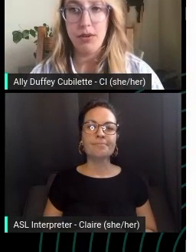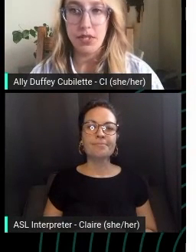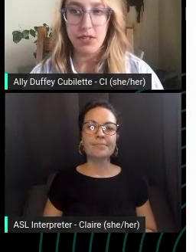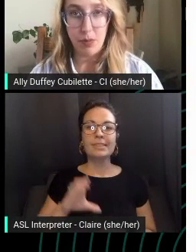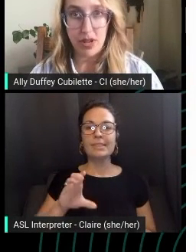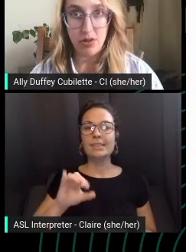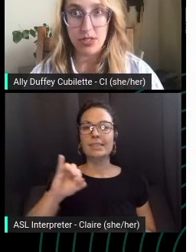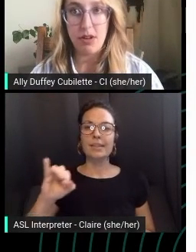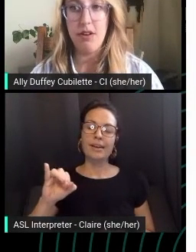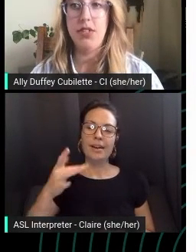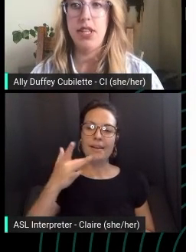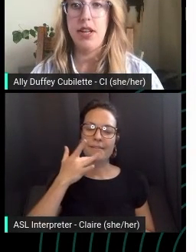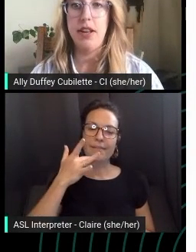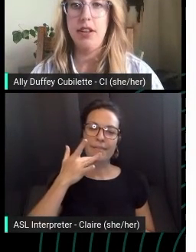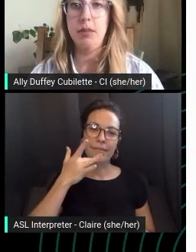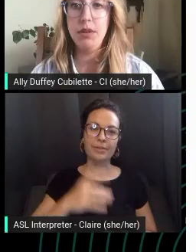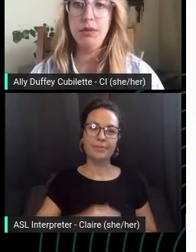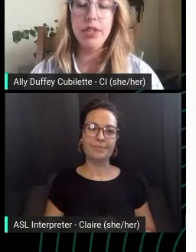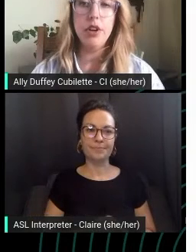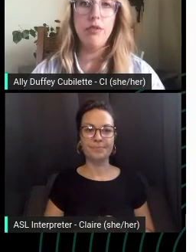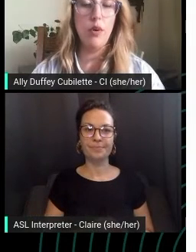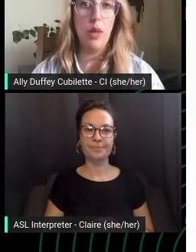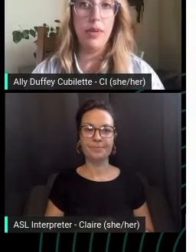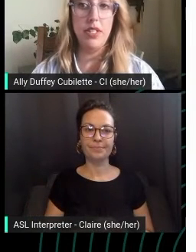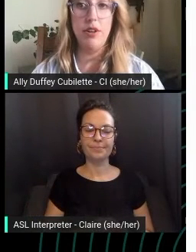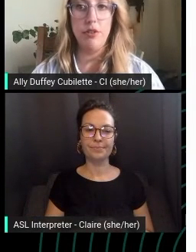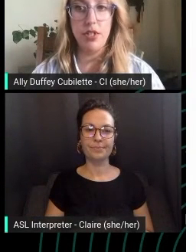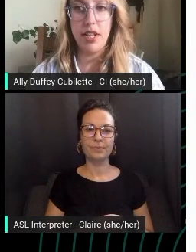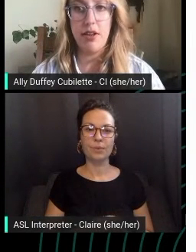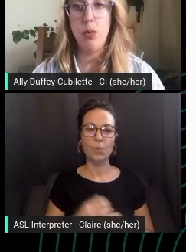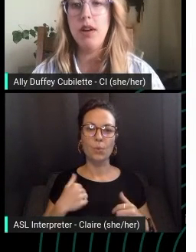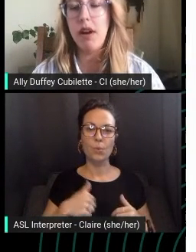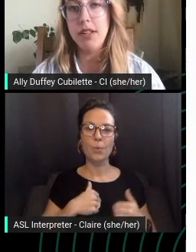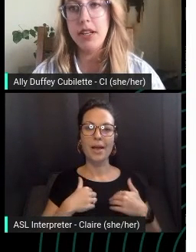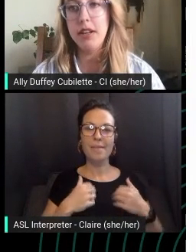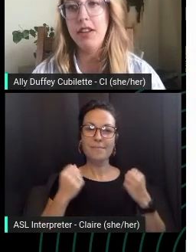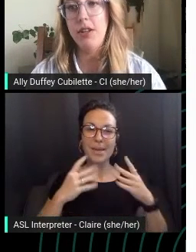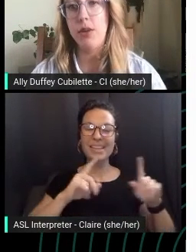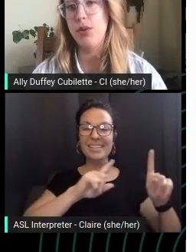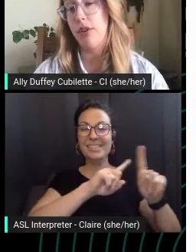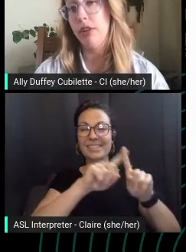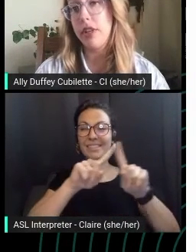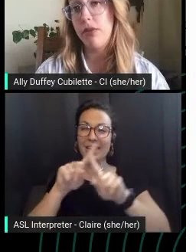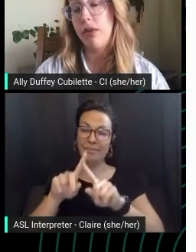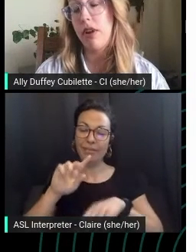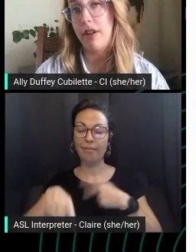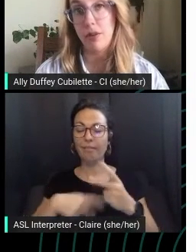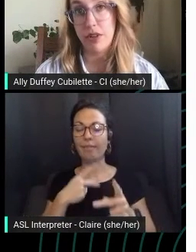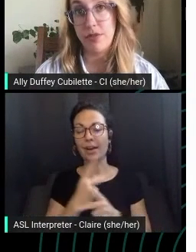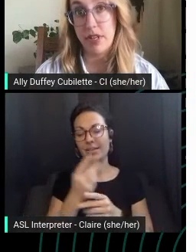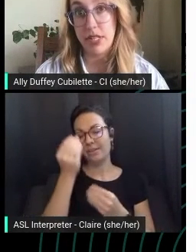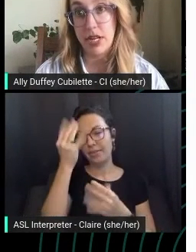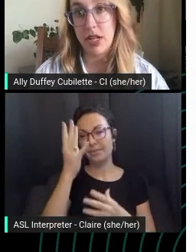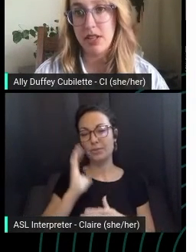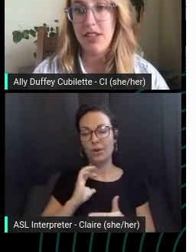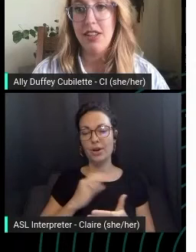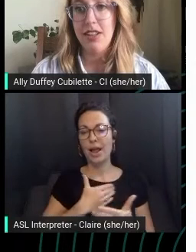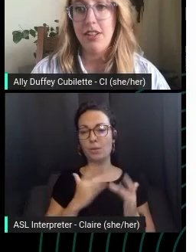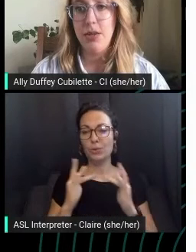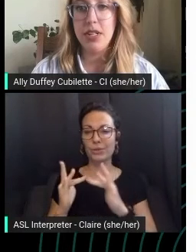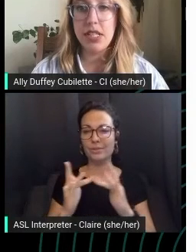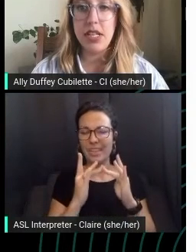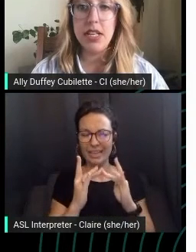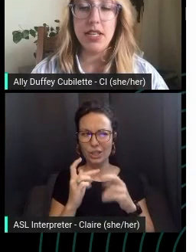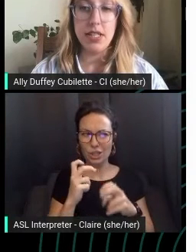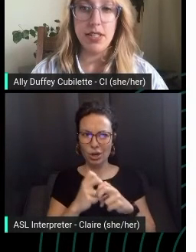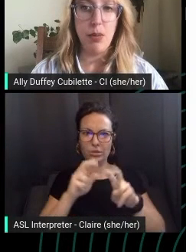or thousands of pages on our site, and it can be really overwhelming to understand what content users are looking for and what's resonating.